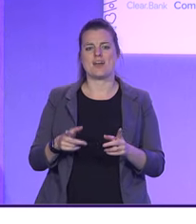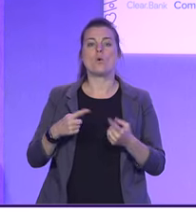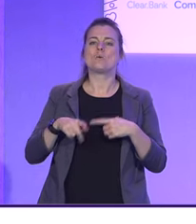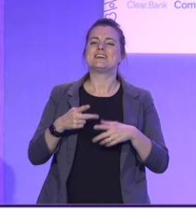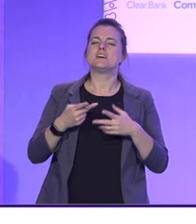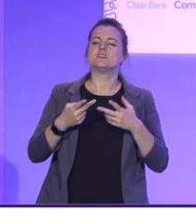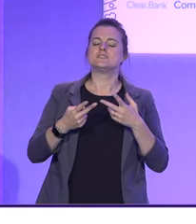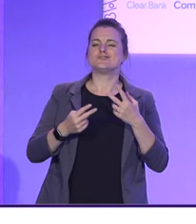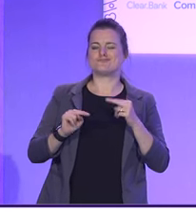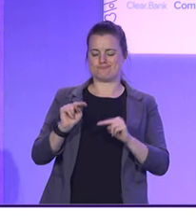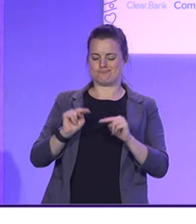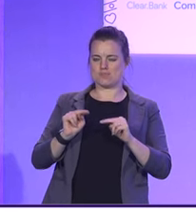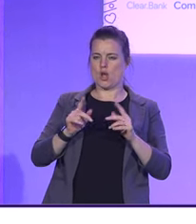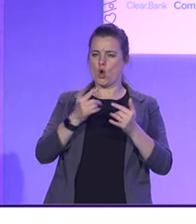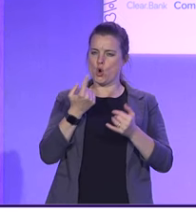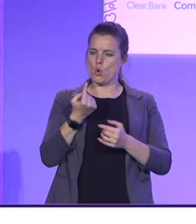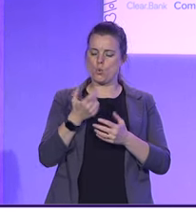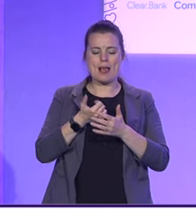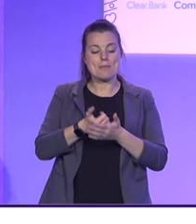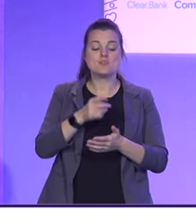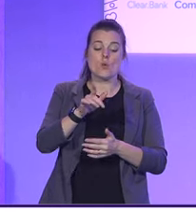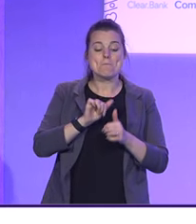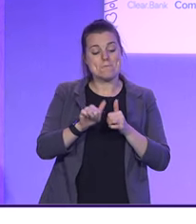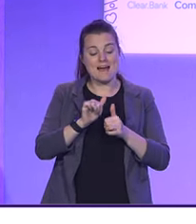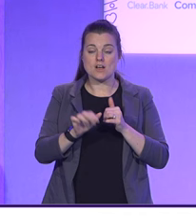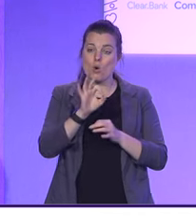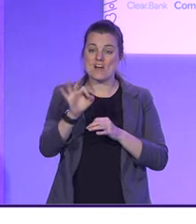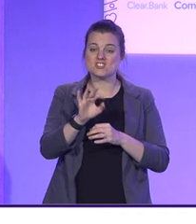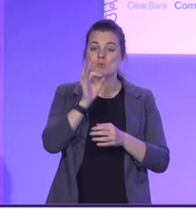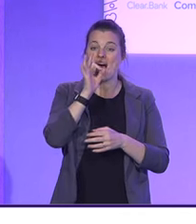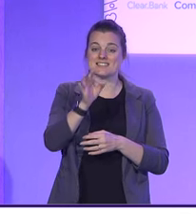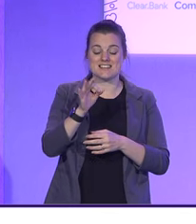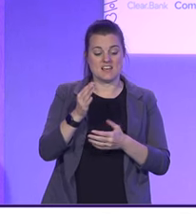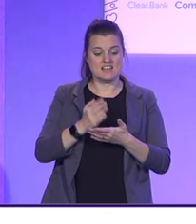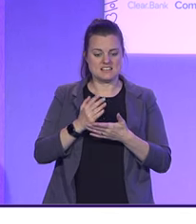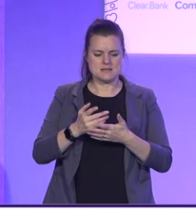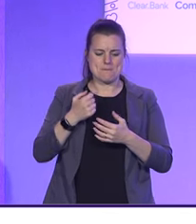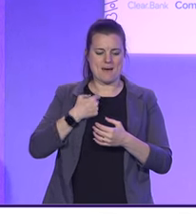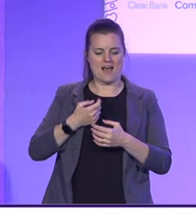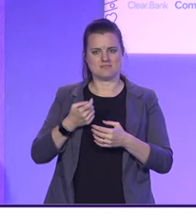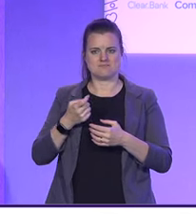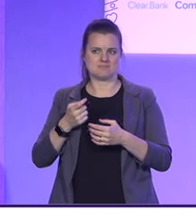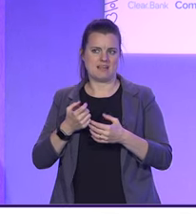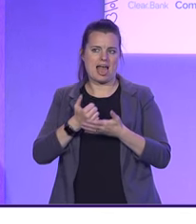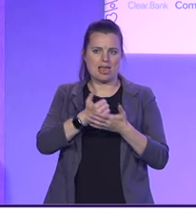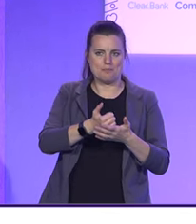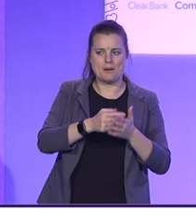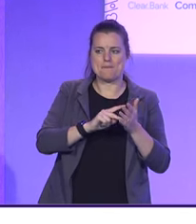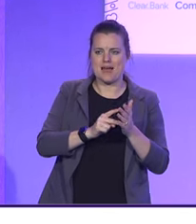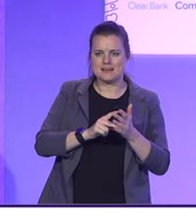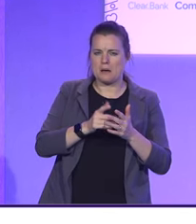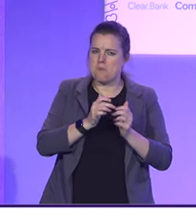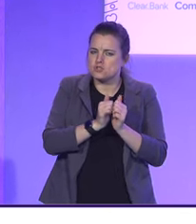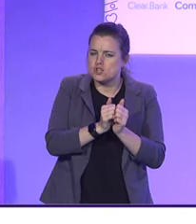on the basis of whom we're helping. So the better question to ask yourself, is my help landing on the most deserved or not? And